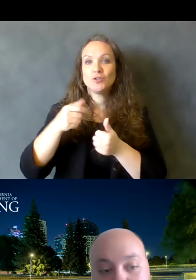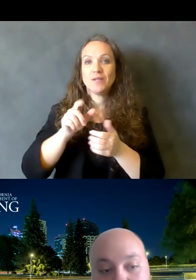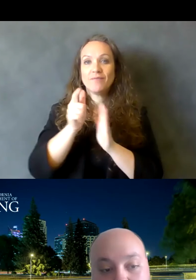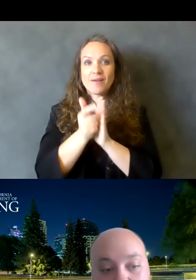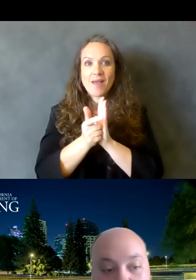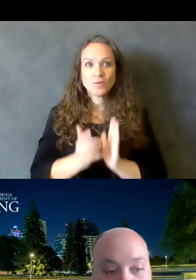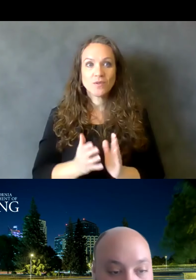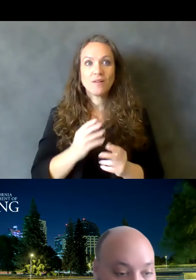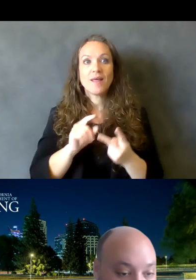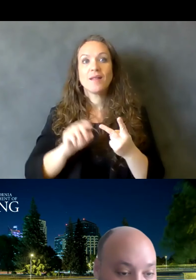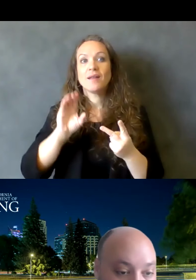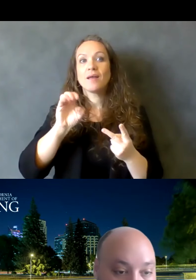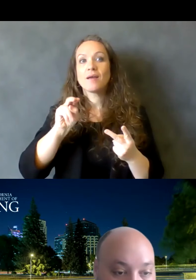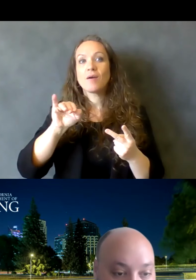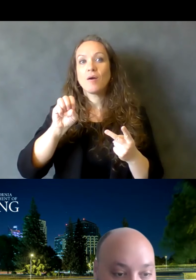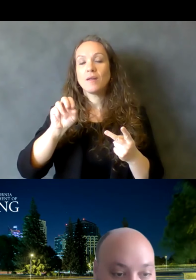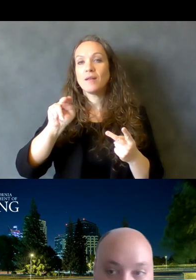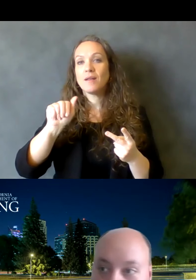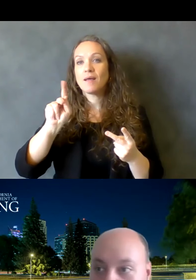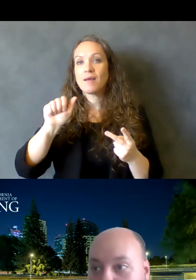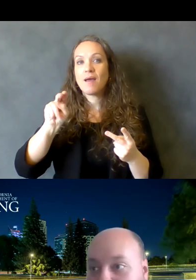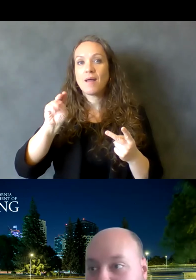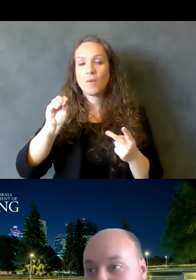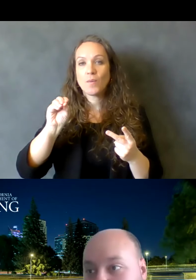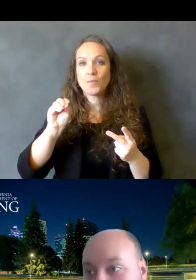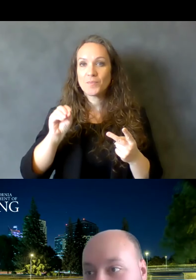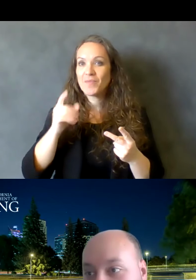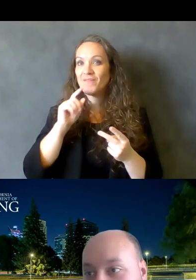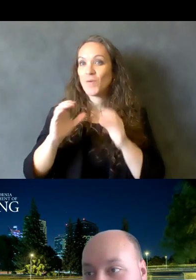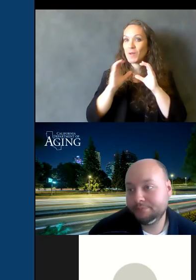Communications. And with that, I will hand it over to Connie.